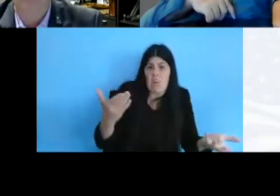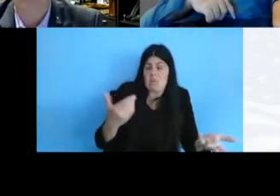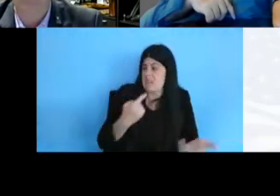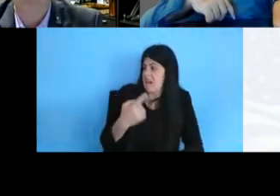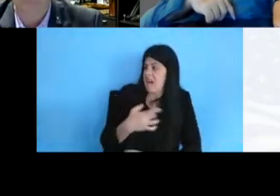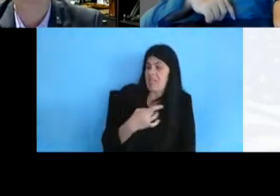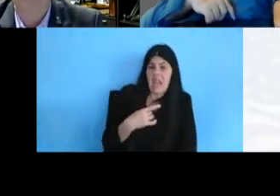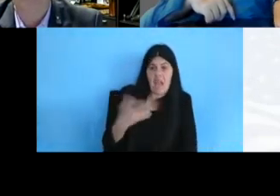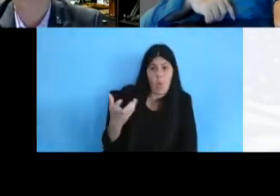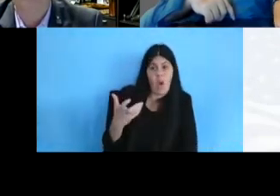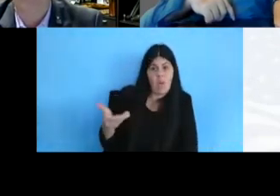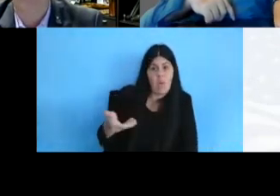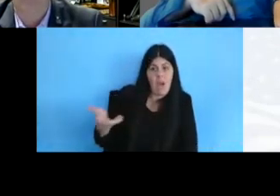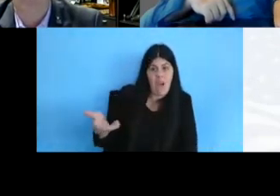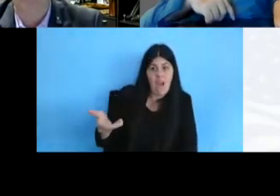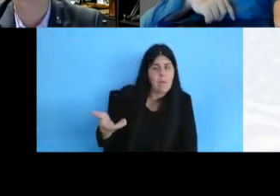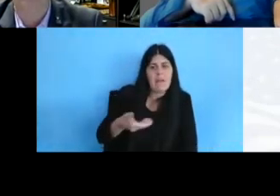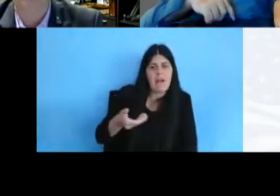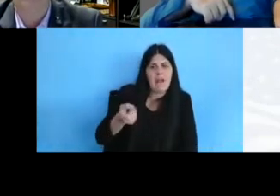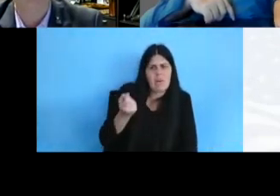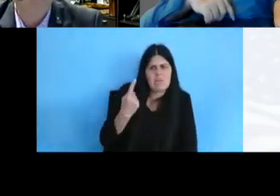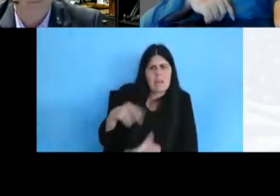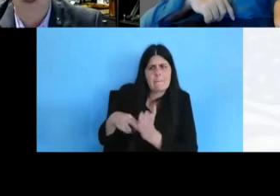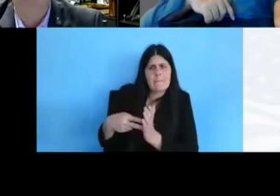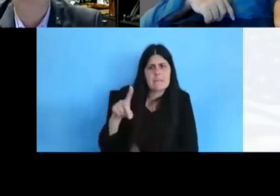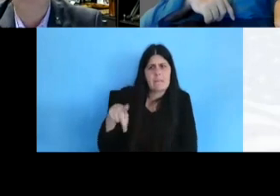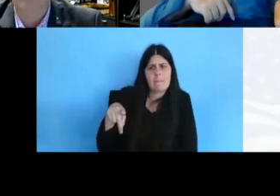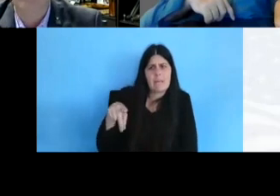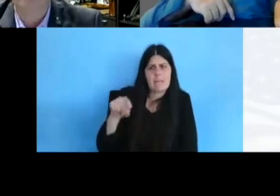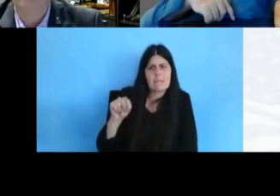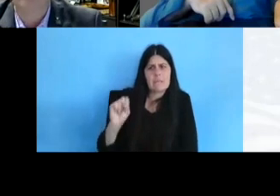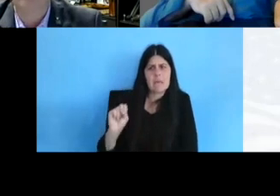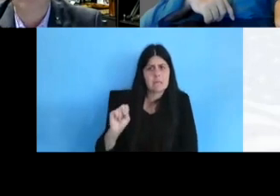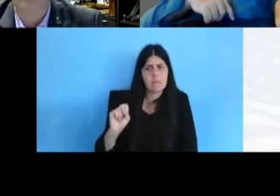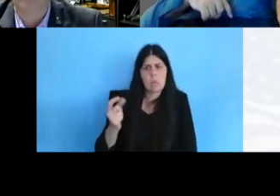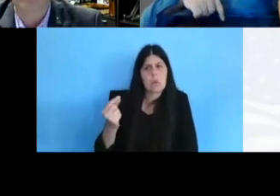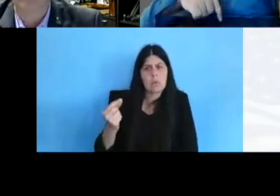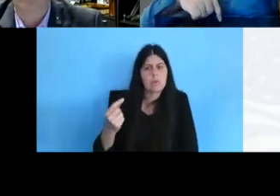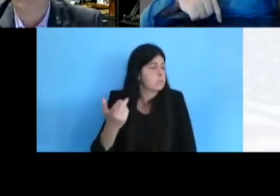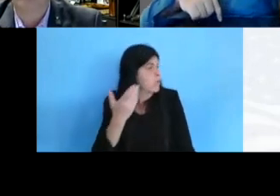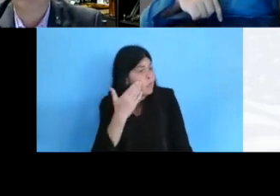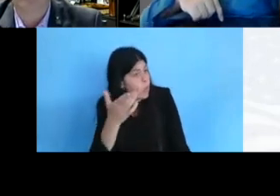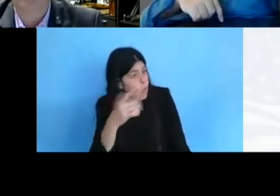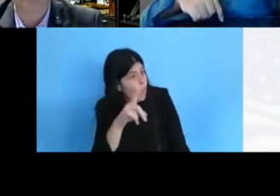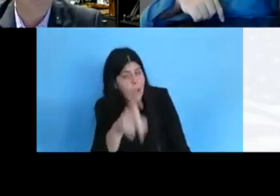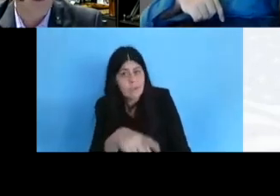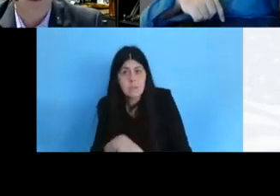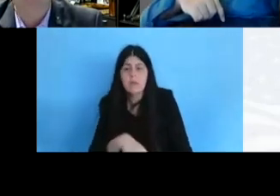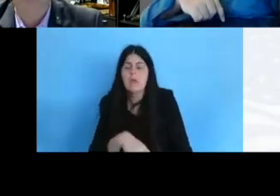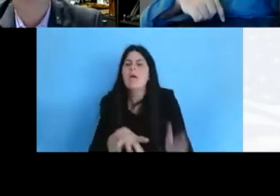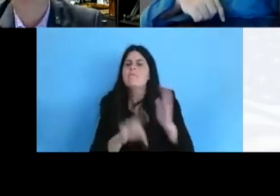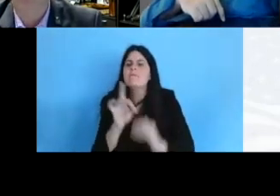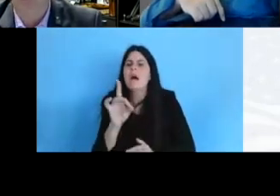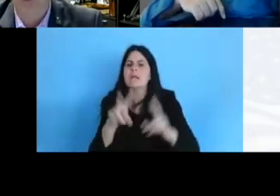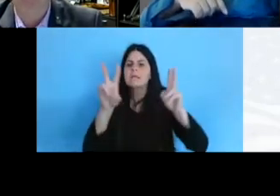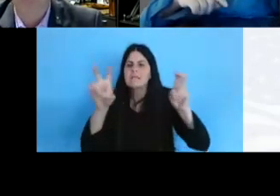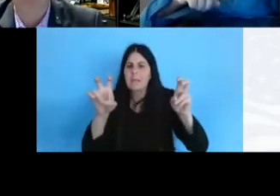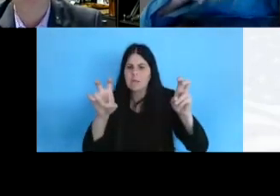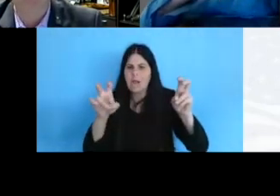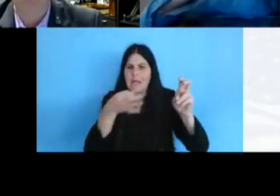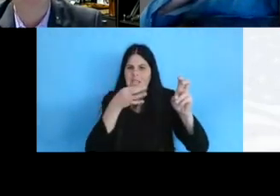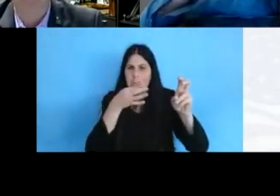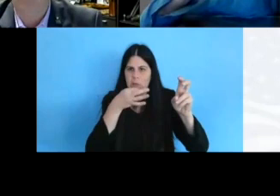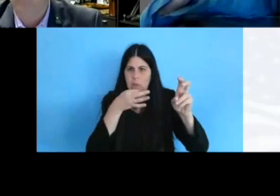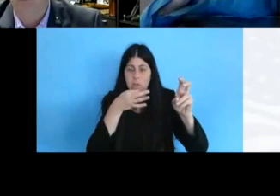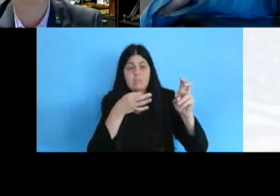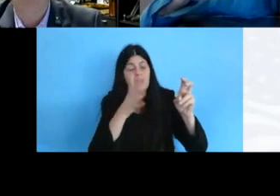don't understand what PTS means. What do I do? If you don't know, ask. Talk to a subject matter expert. They will point you in the right direction to be